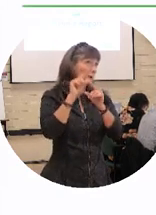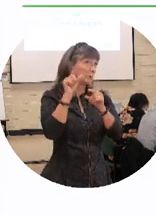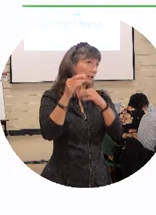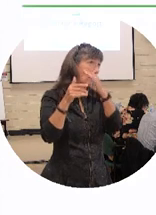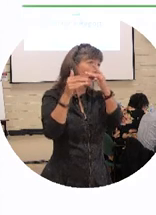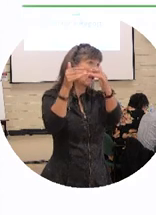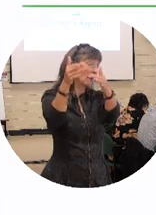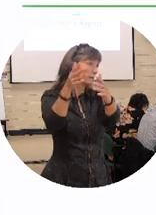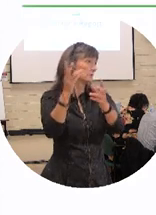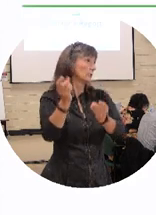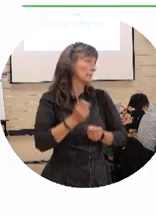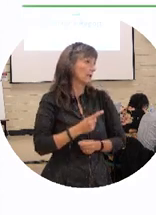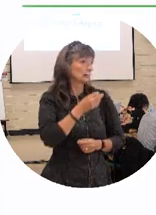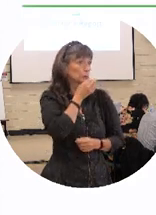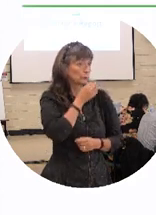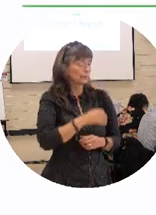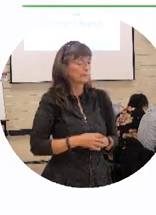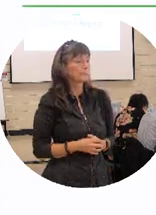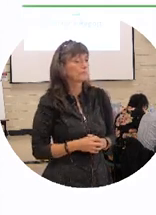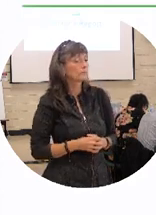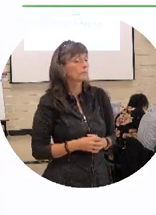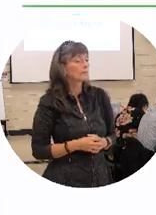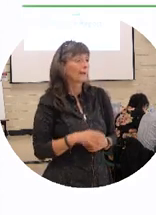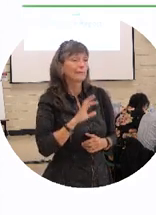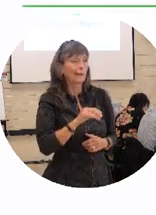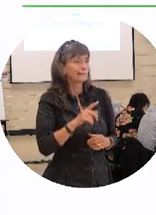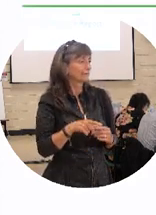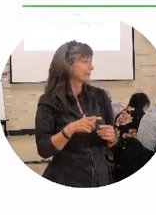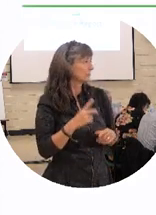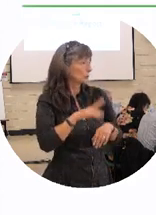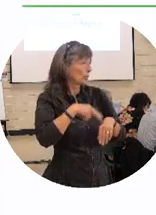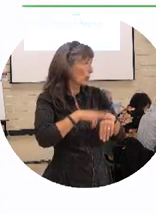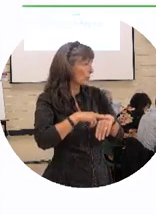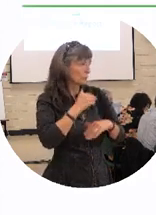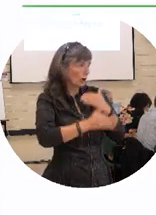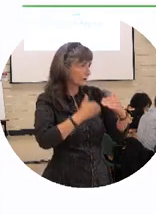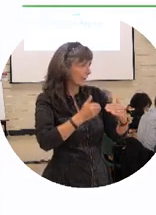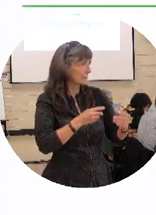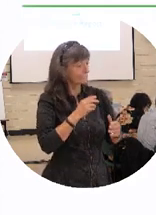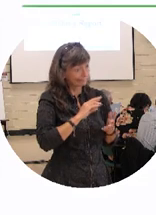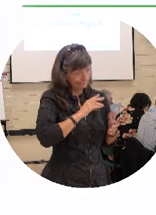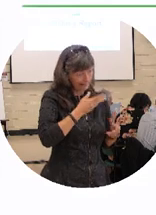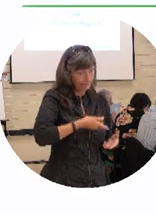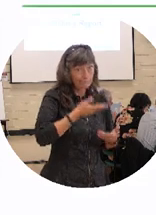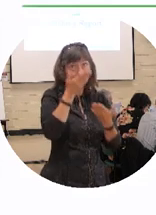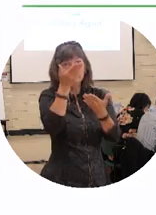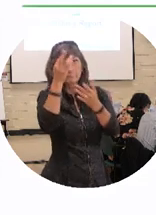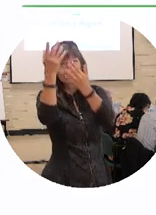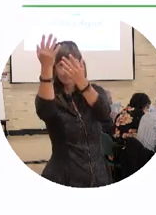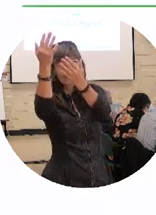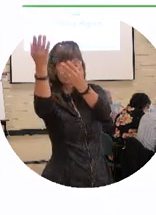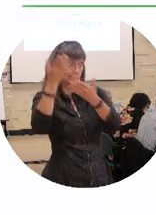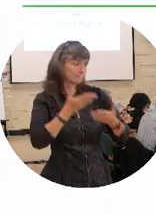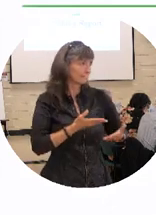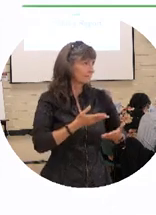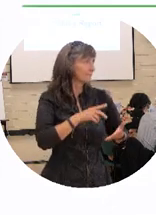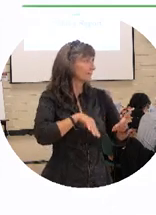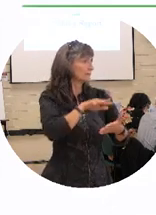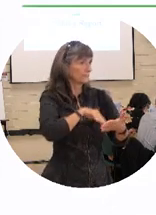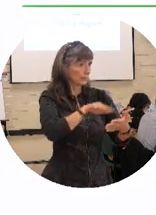is an annual requirement of government processes as well as board processes. But I'll cover some of the highlights in year 2